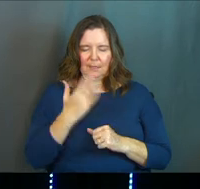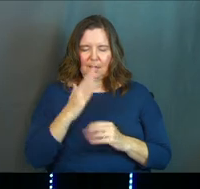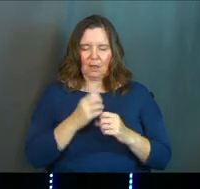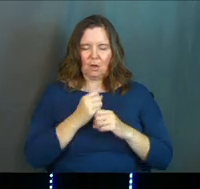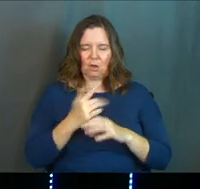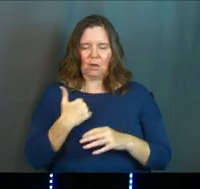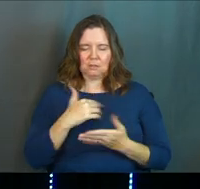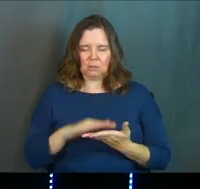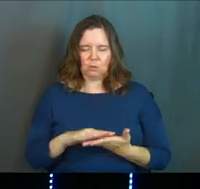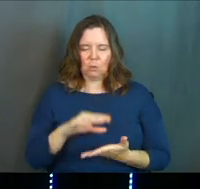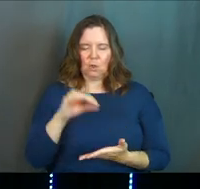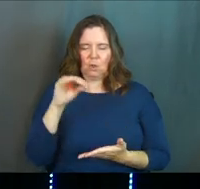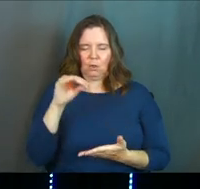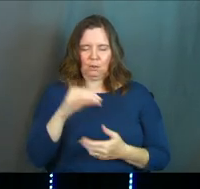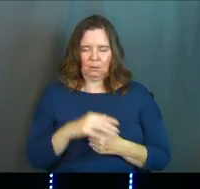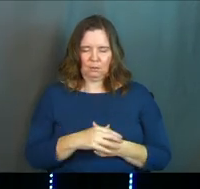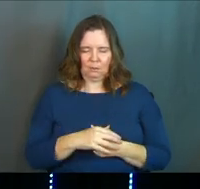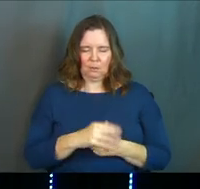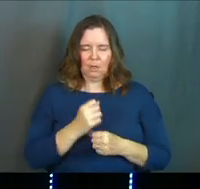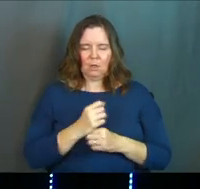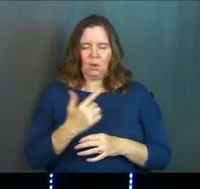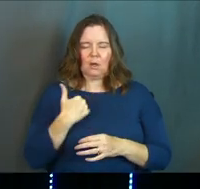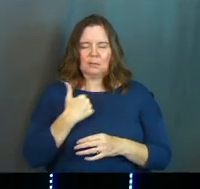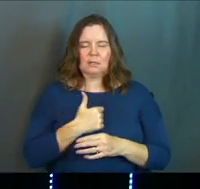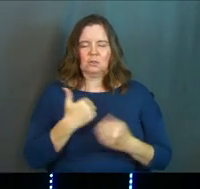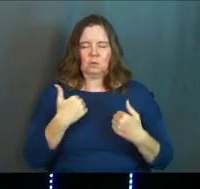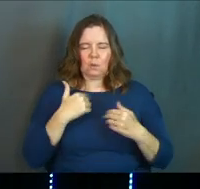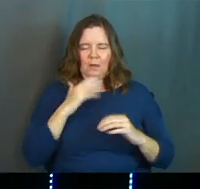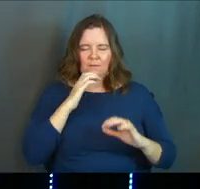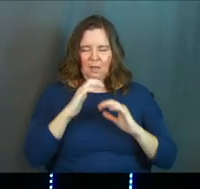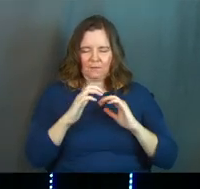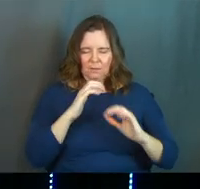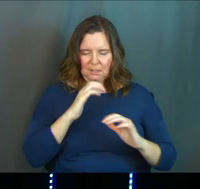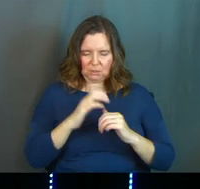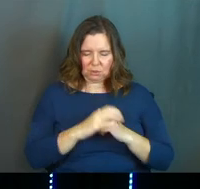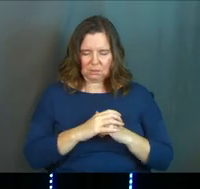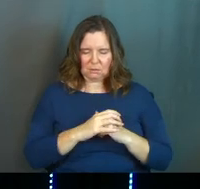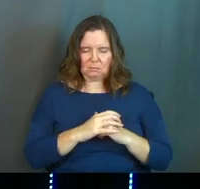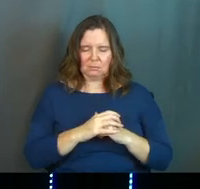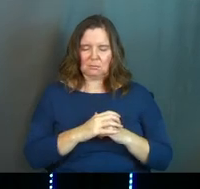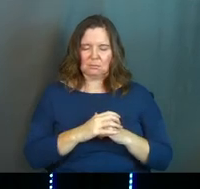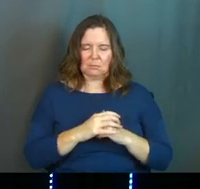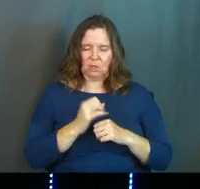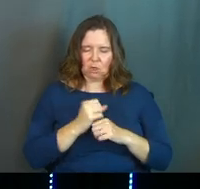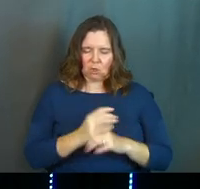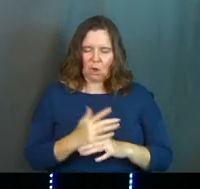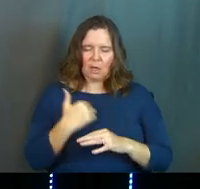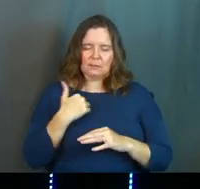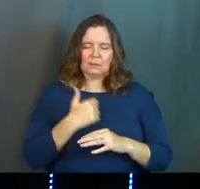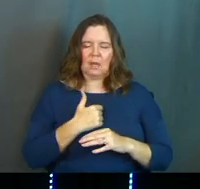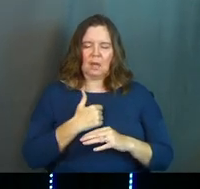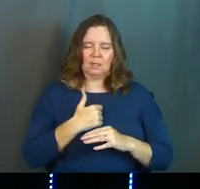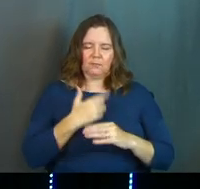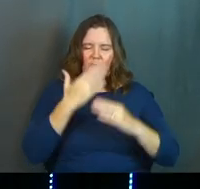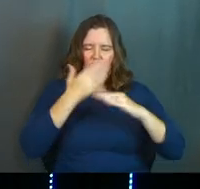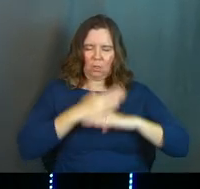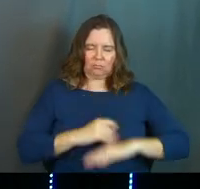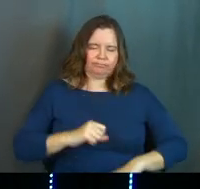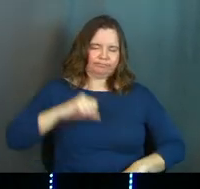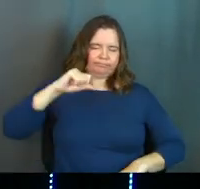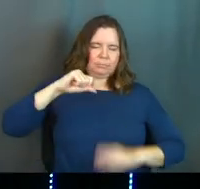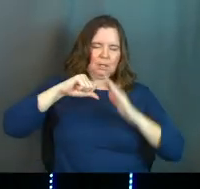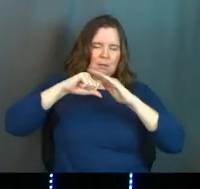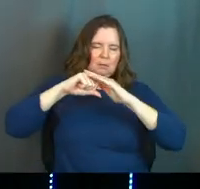God, cause us to learn. Cause us to have conversation. Cause us to bring down the walls and